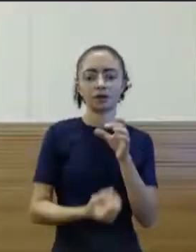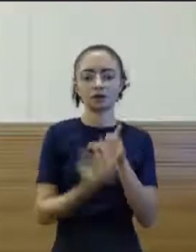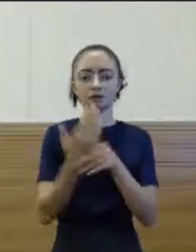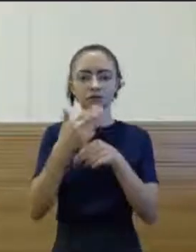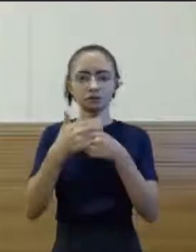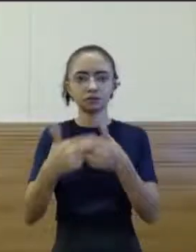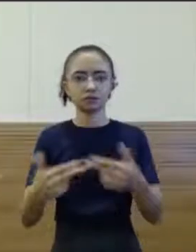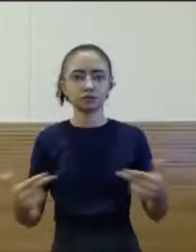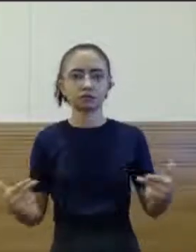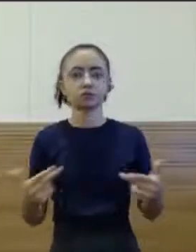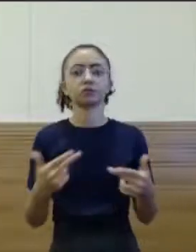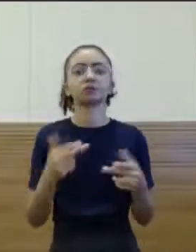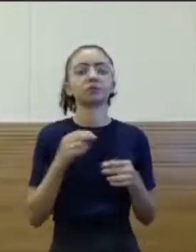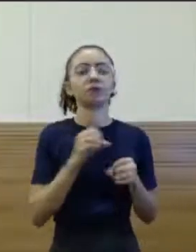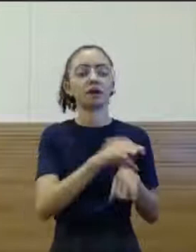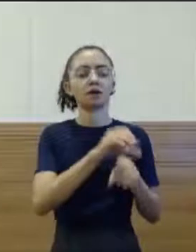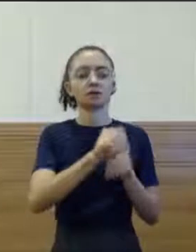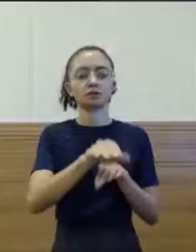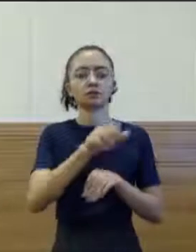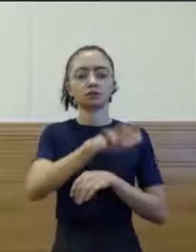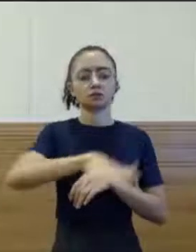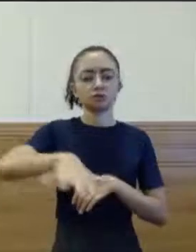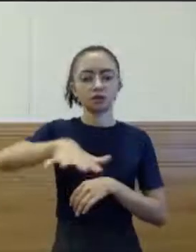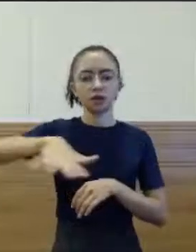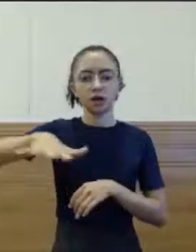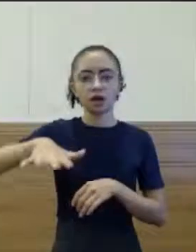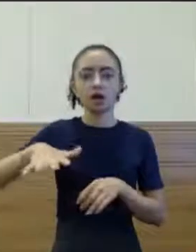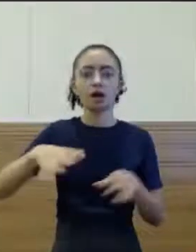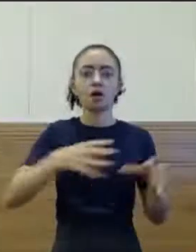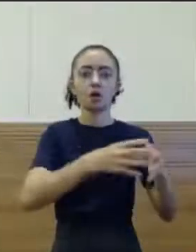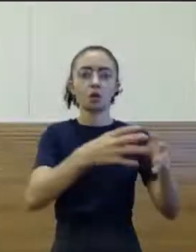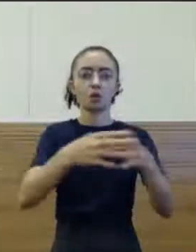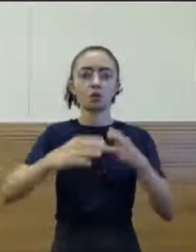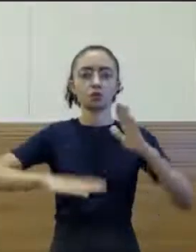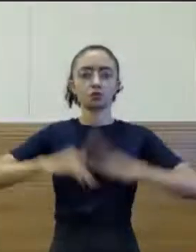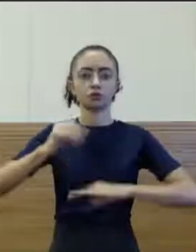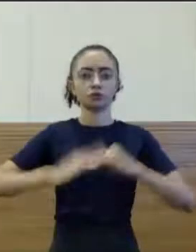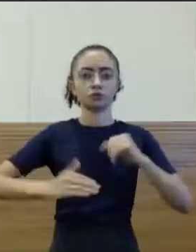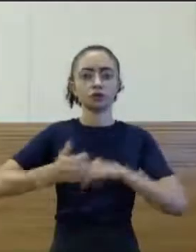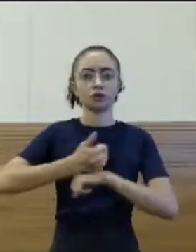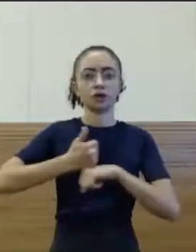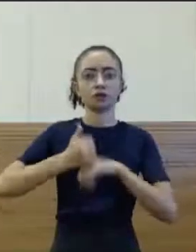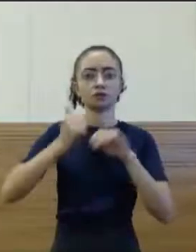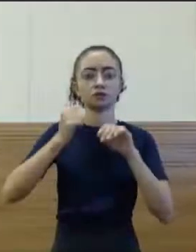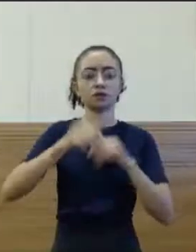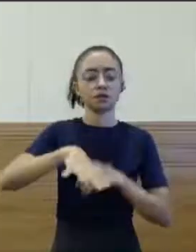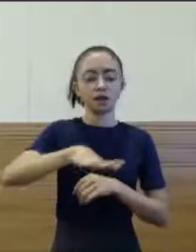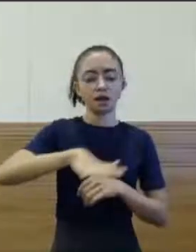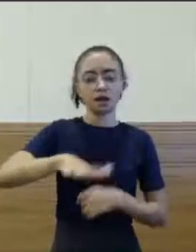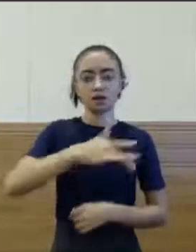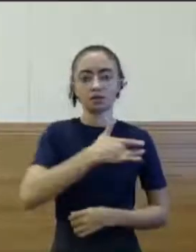for the health professionals for them to use in all training, and